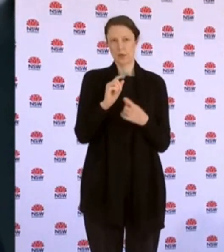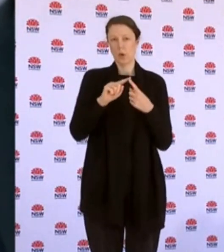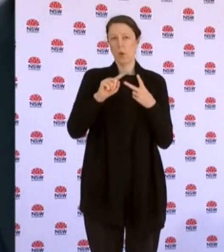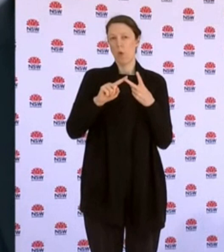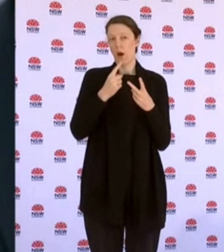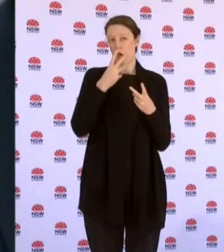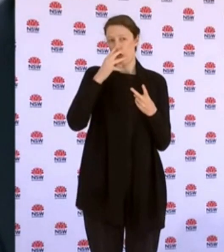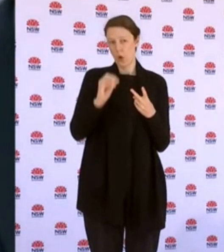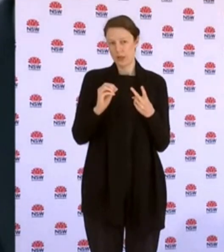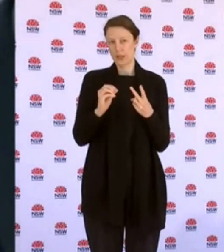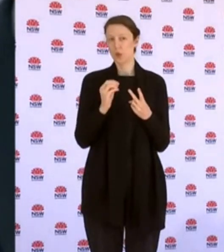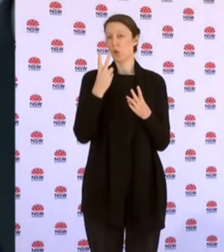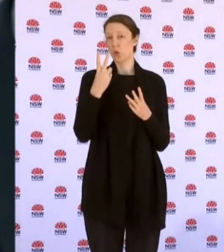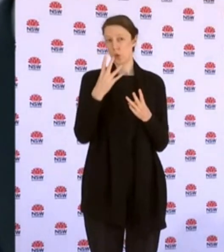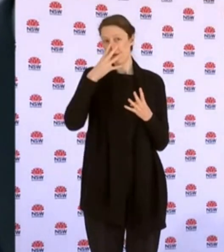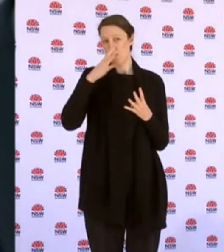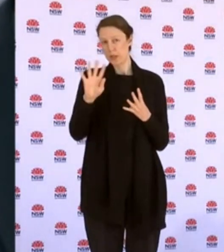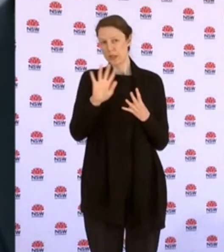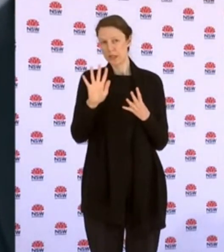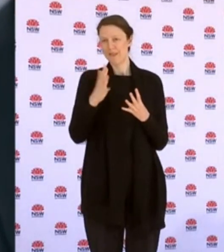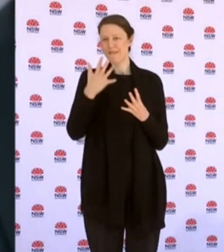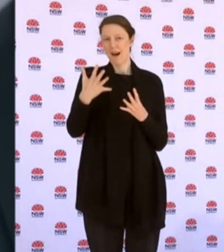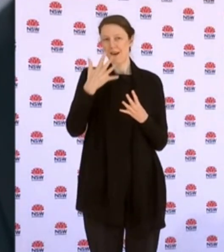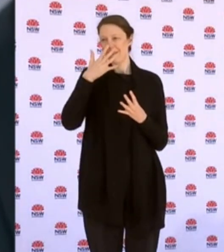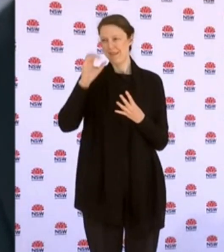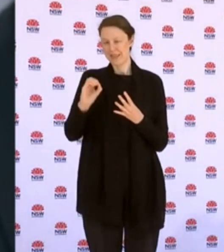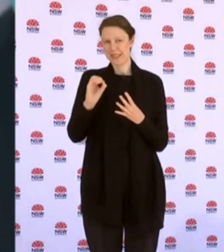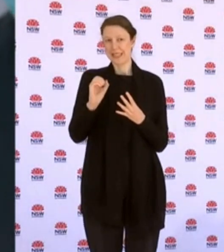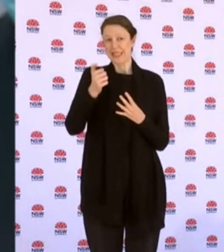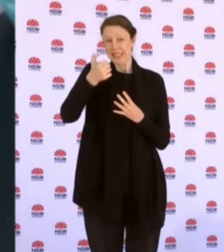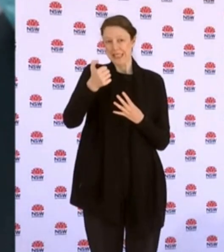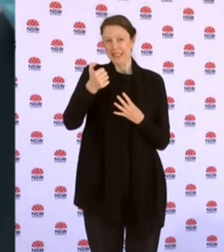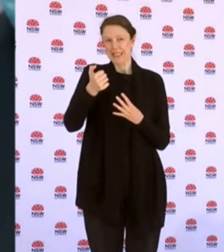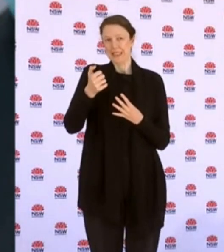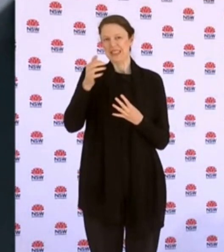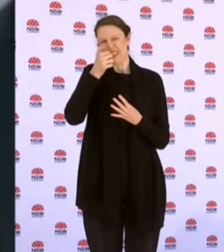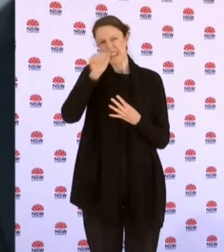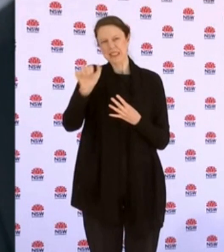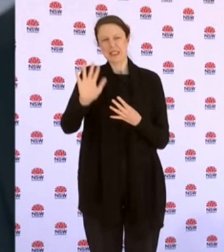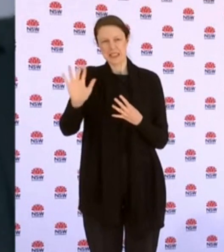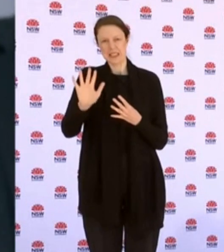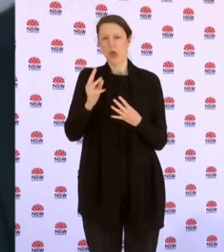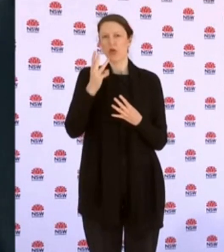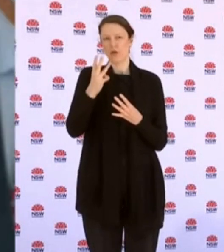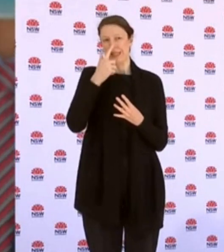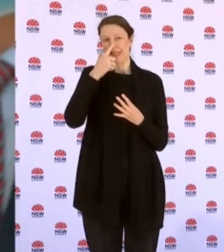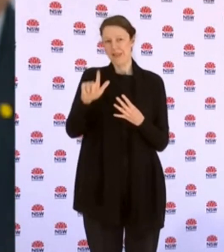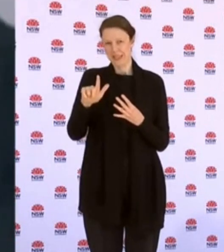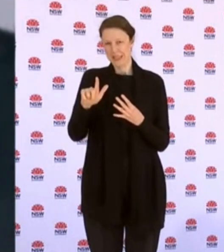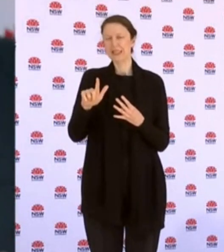in their 40s, 5 are in their 50s, 6 are in their 60s, 3 are in their 70s, and 1 is in their